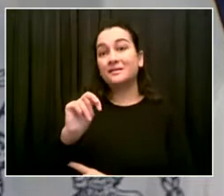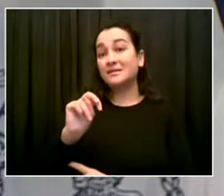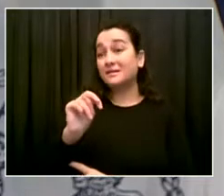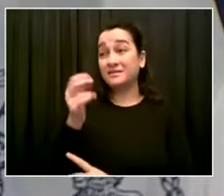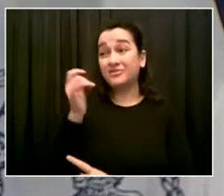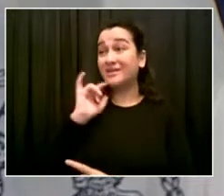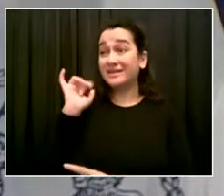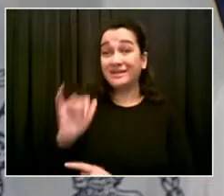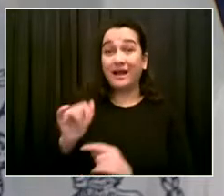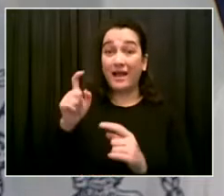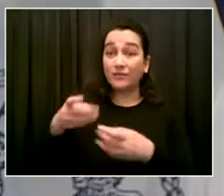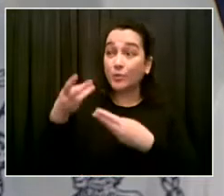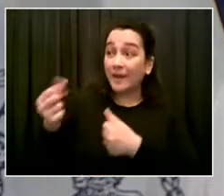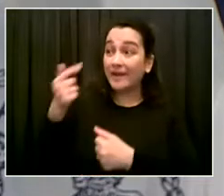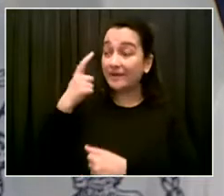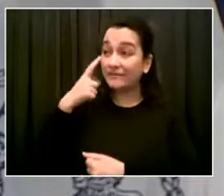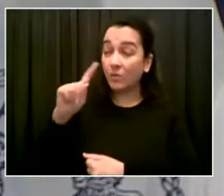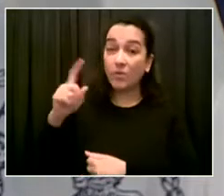at the metropolitan area,